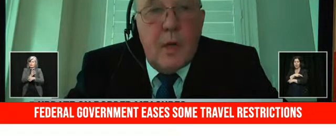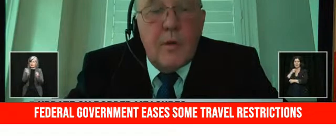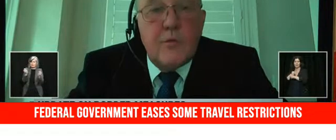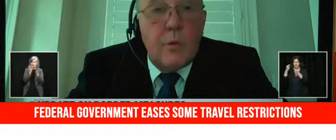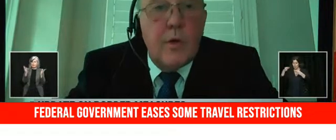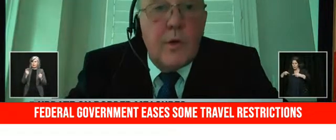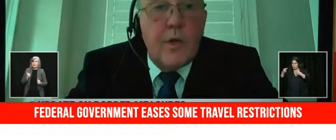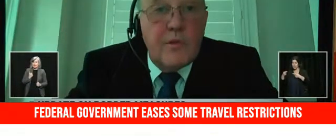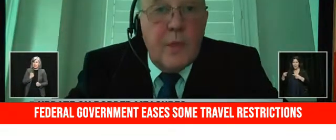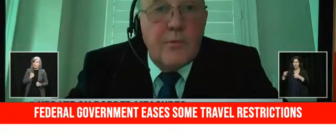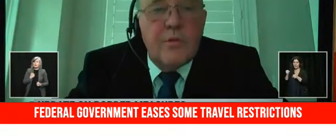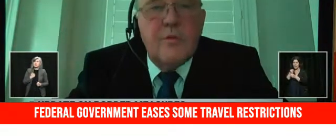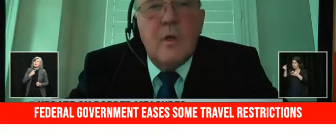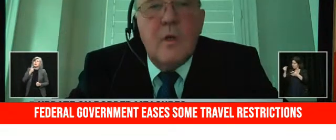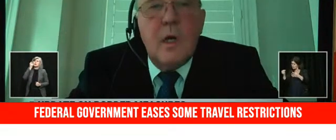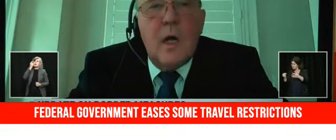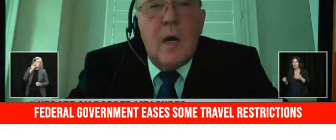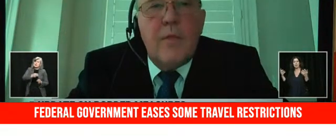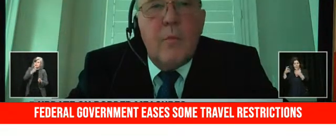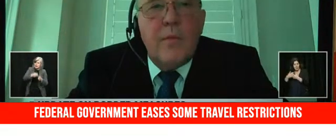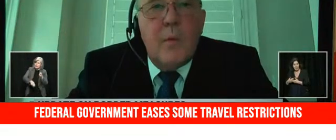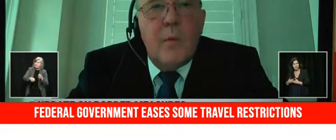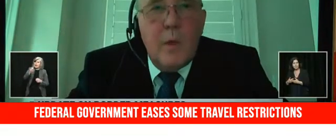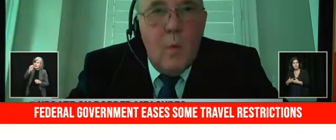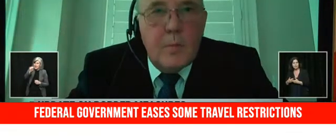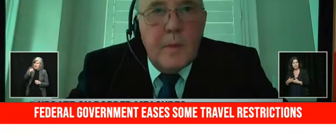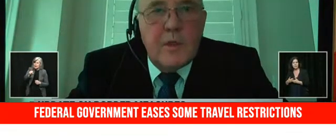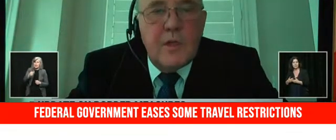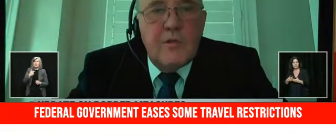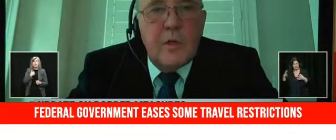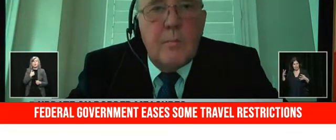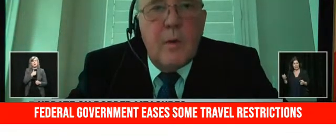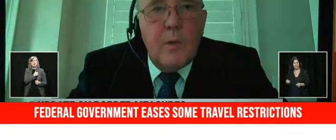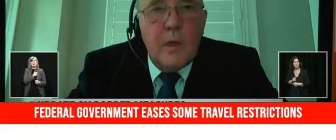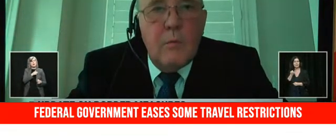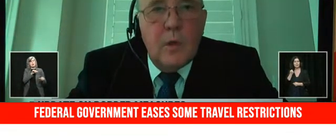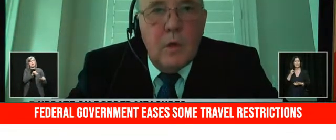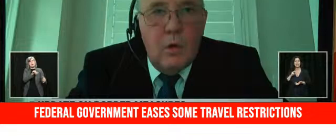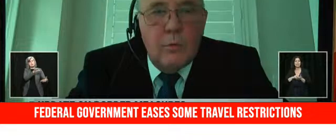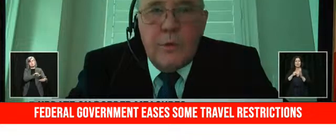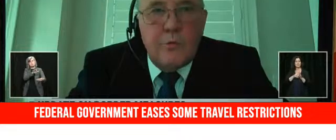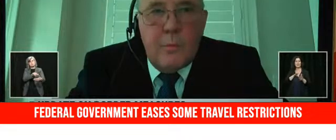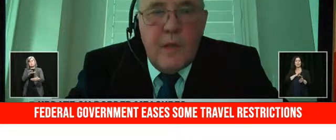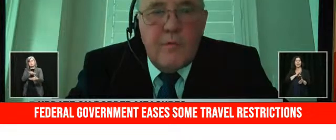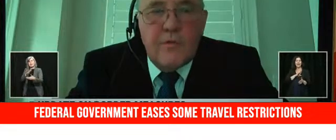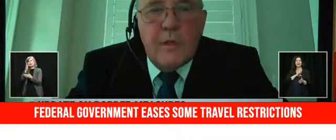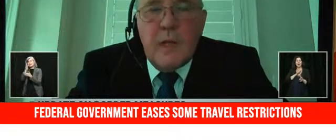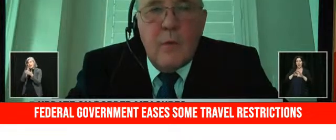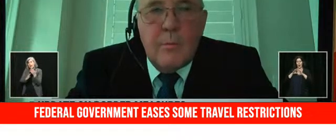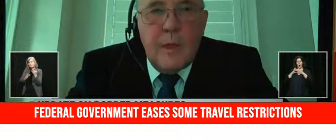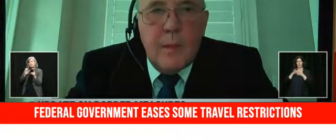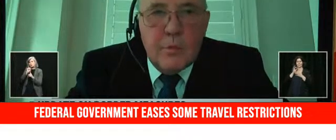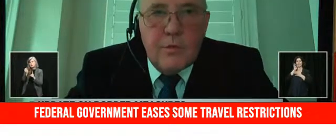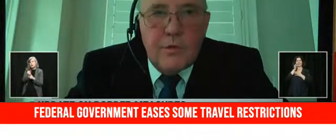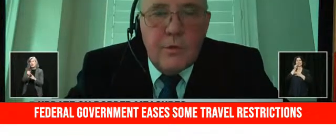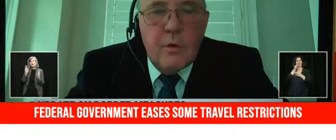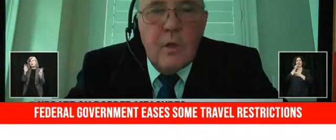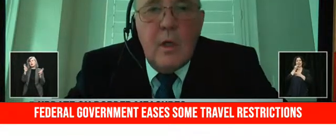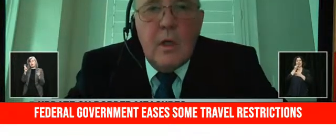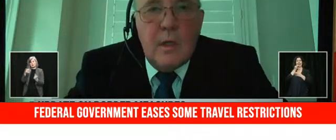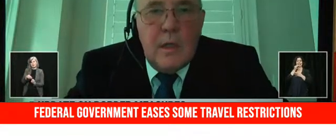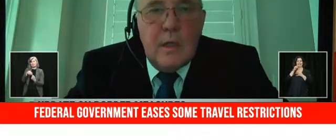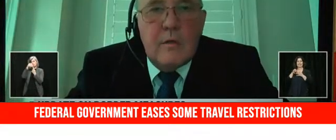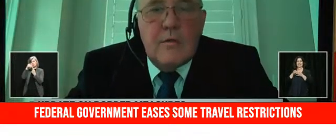some extraordinary exceptions that we want to be able to consider, but we will always remain vigilant. I want to be able to